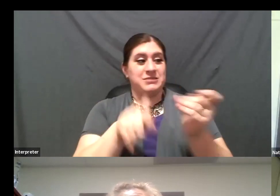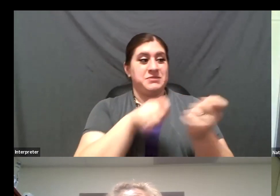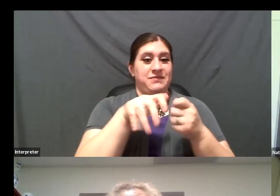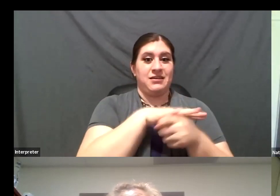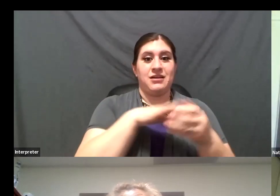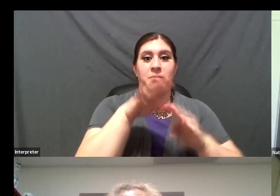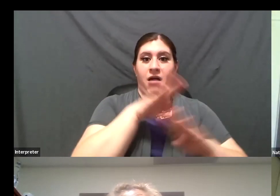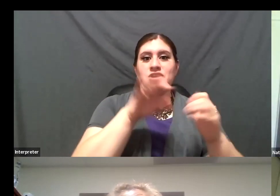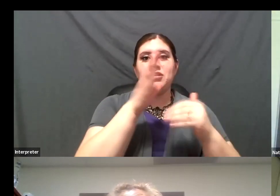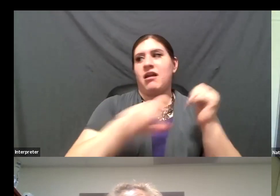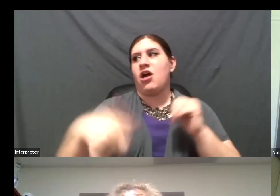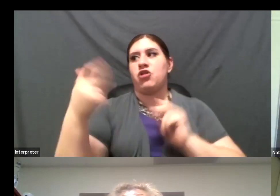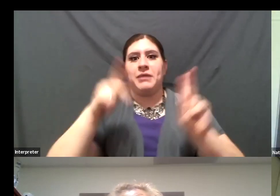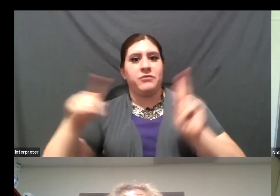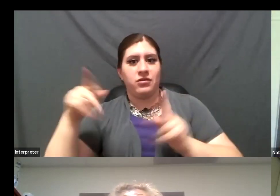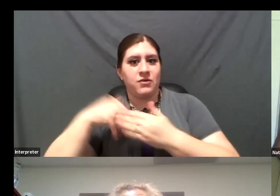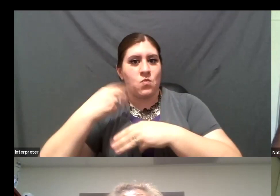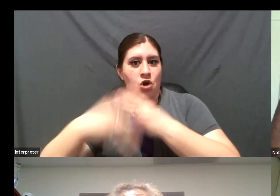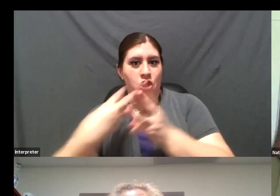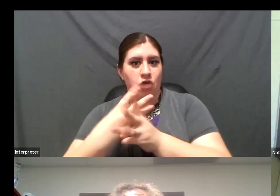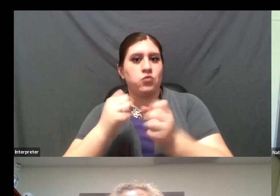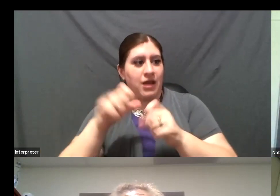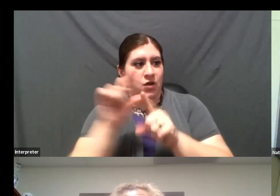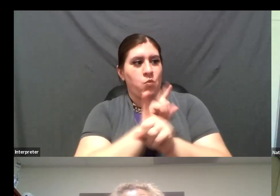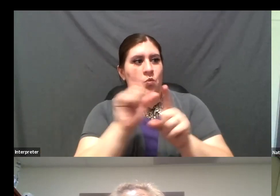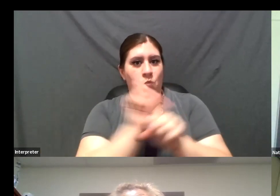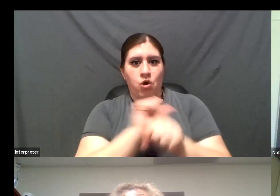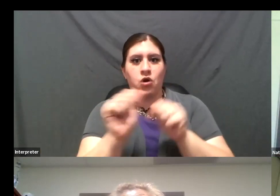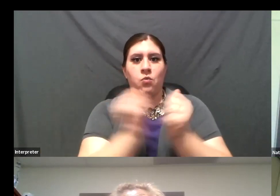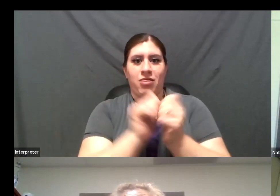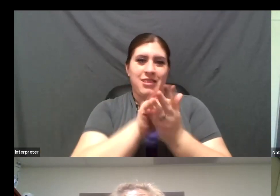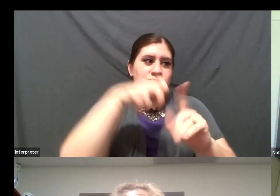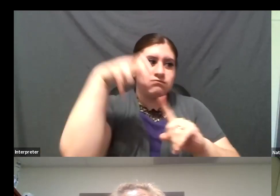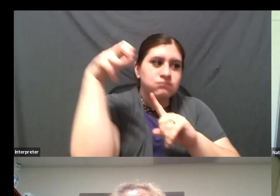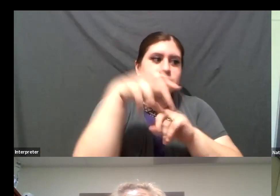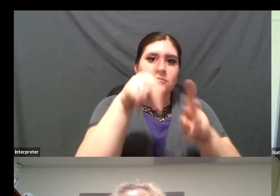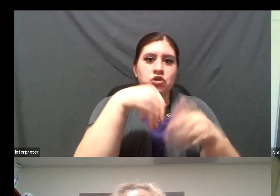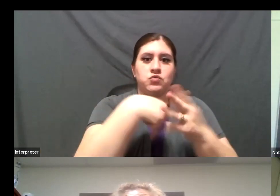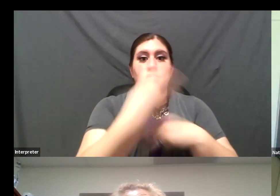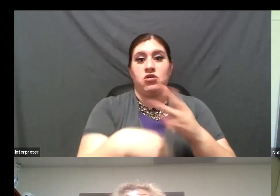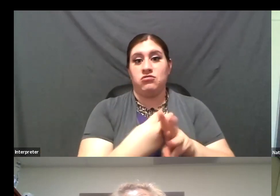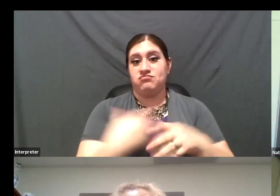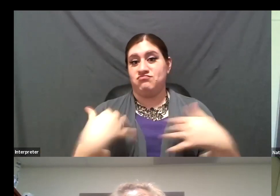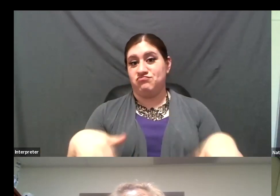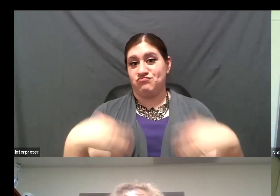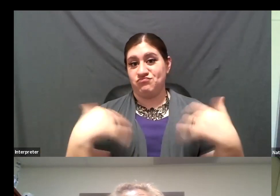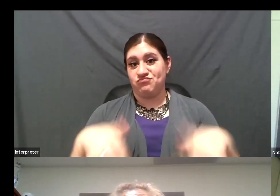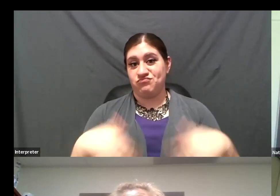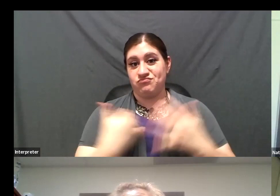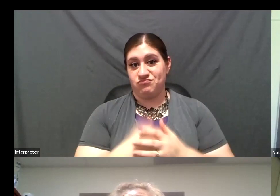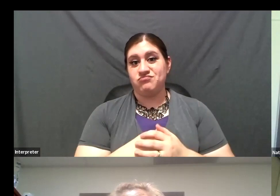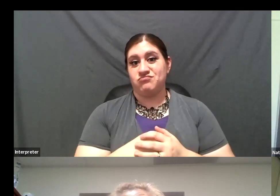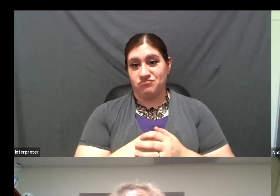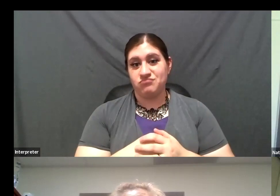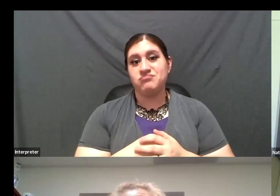than anyone else in the world. And so you get to work side by side with that particular person. And it